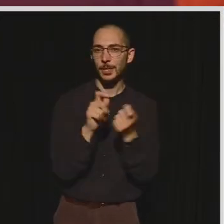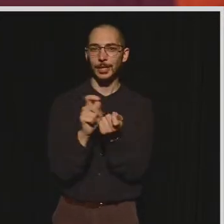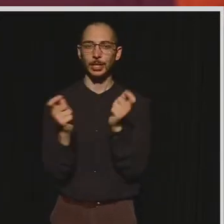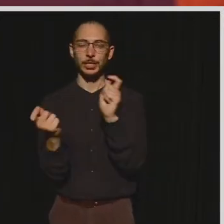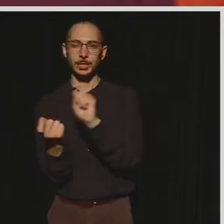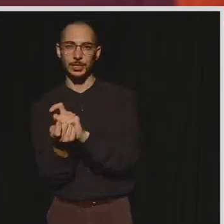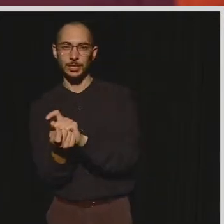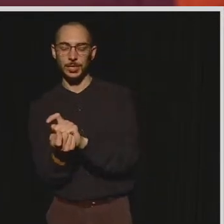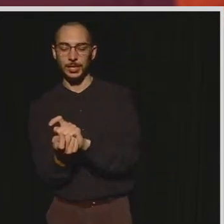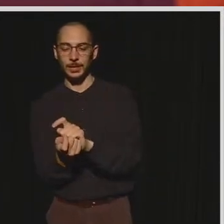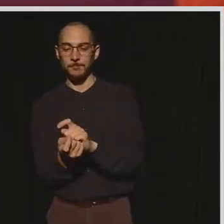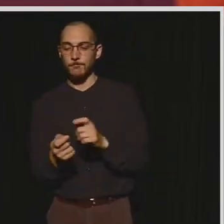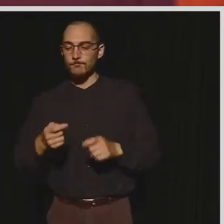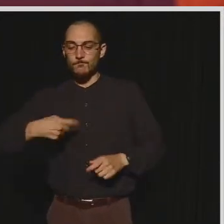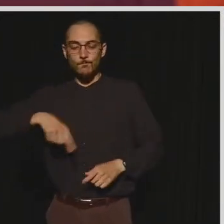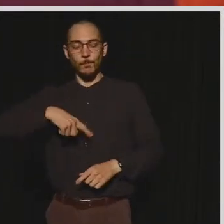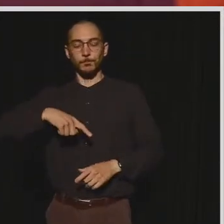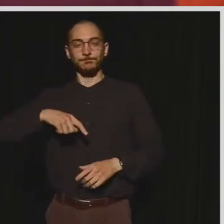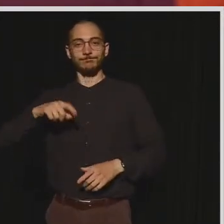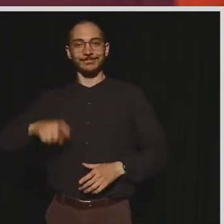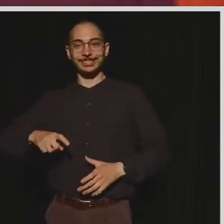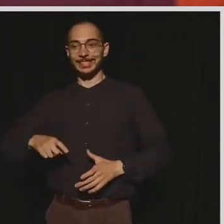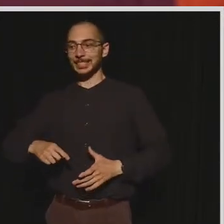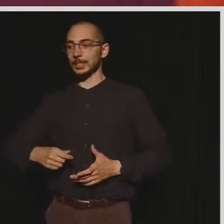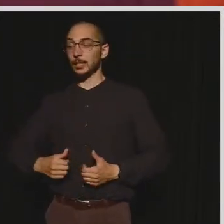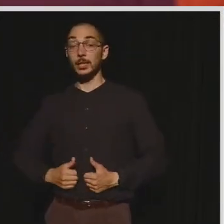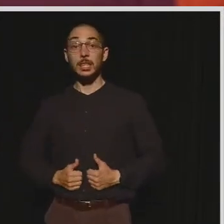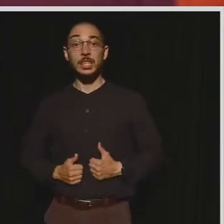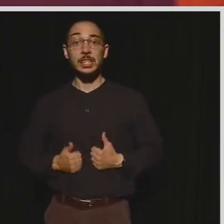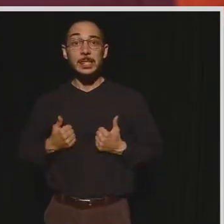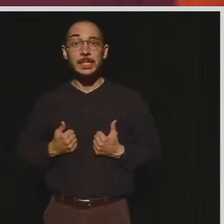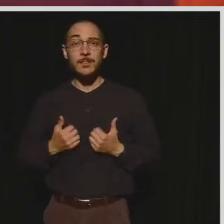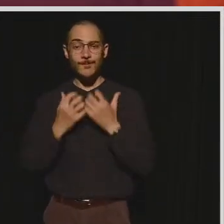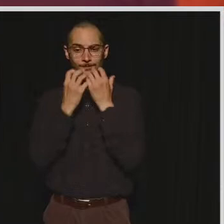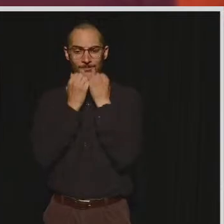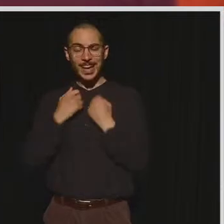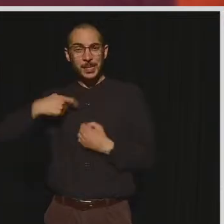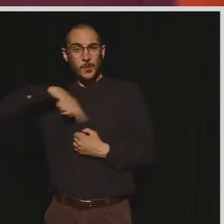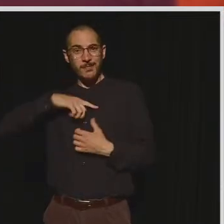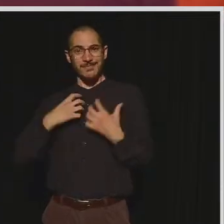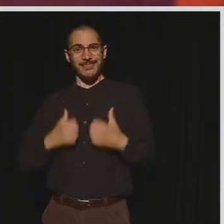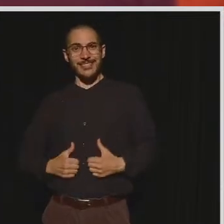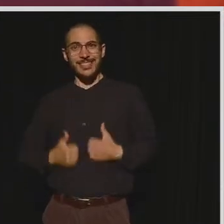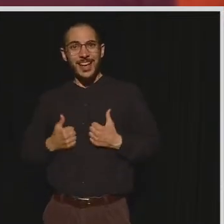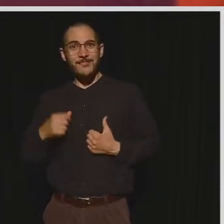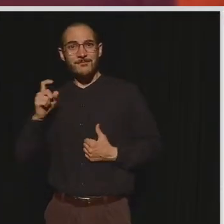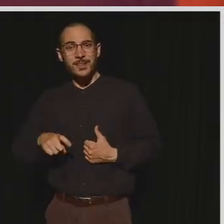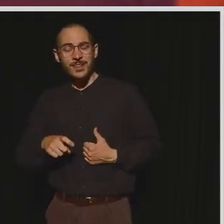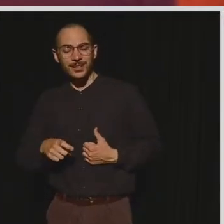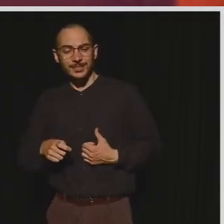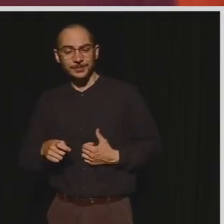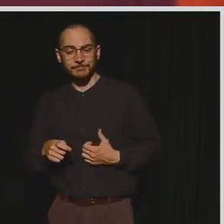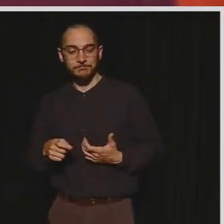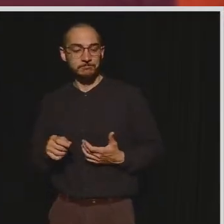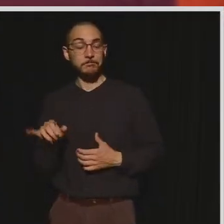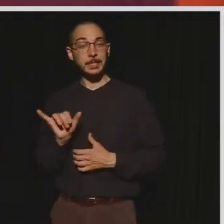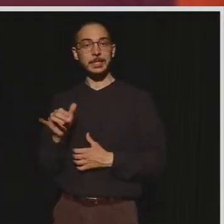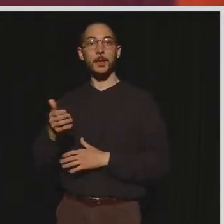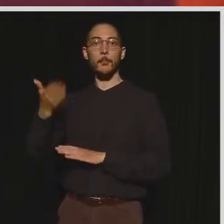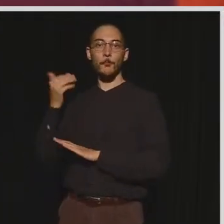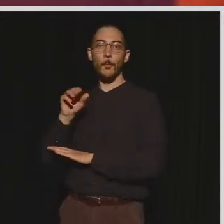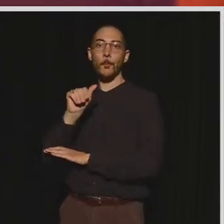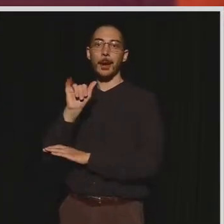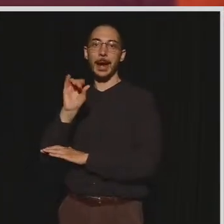around AIDS and people getting access to drugs, and how people were on the streets as queers because their